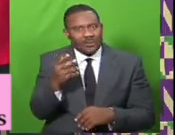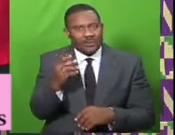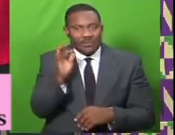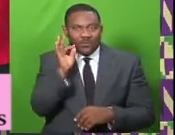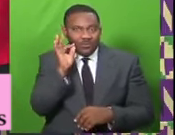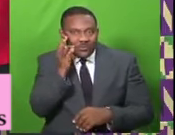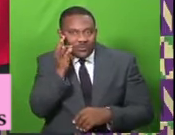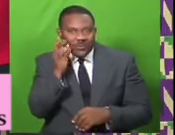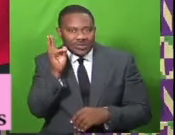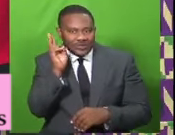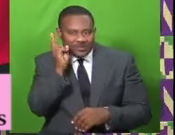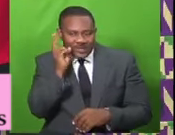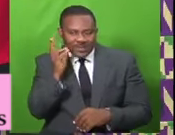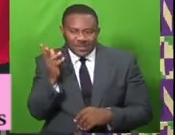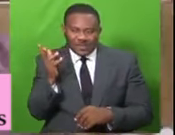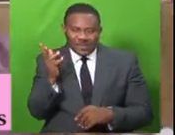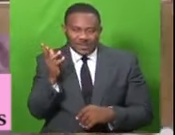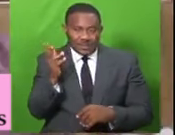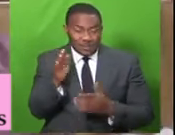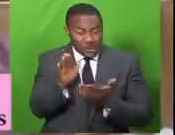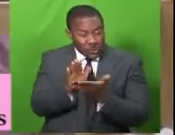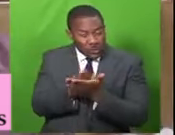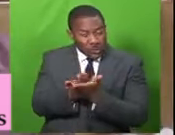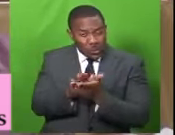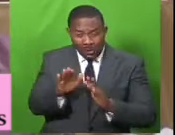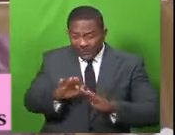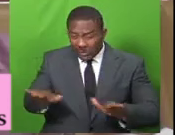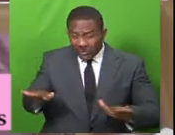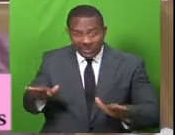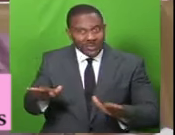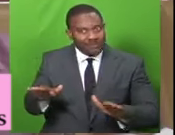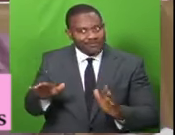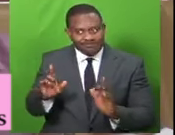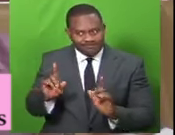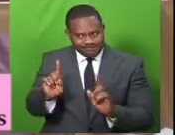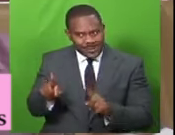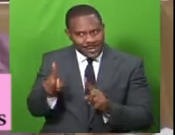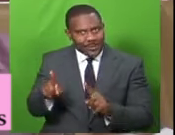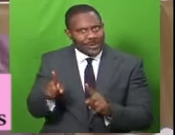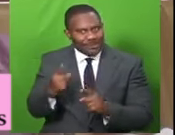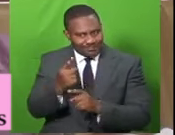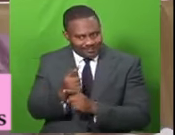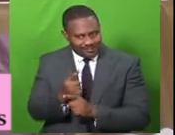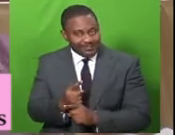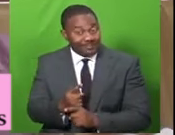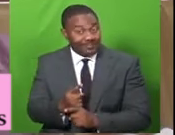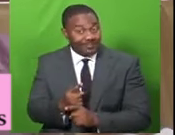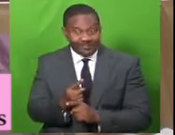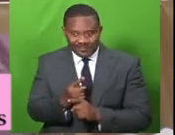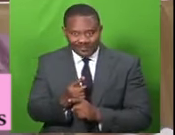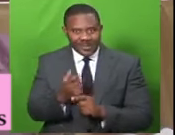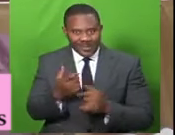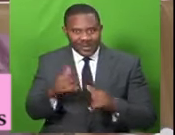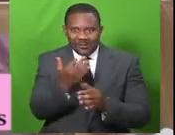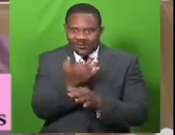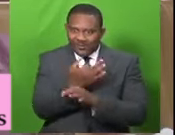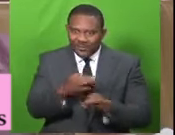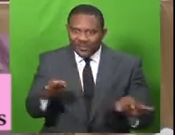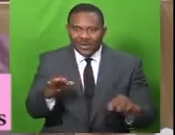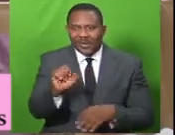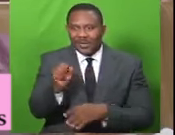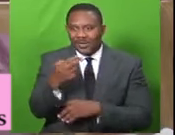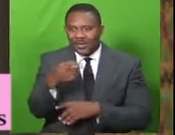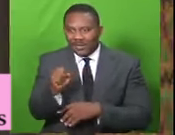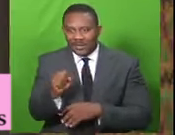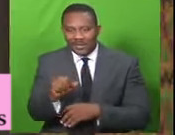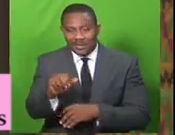vegetables. Our children's schooling has not been interrupted. We've continued to provide free SHS, free TVET,